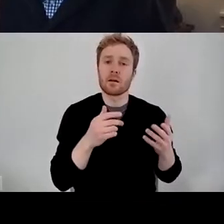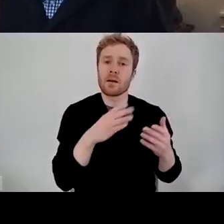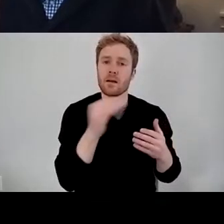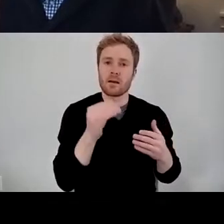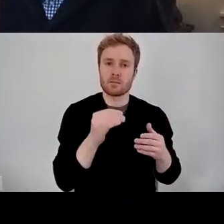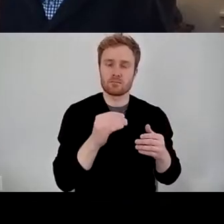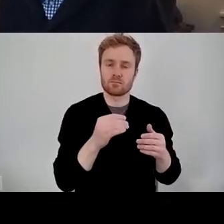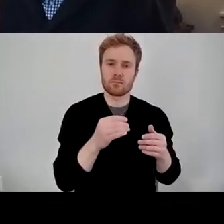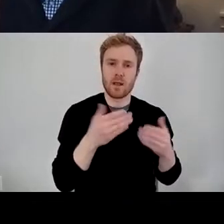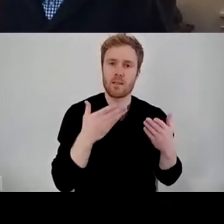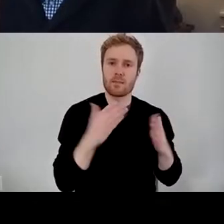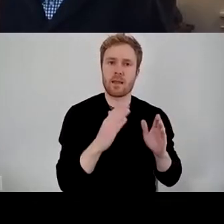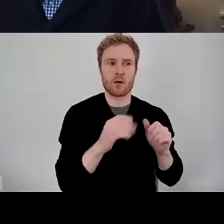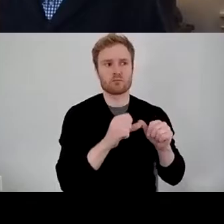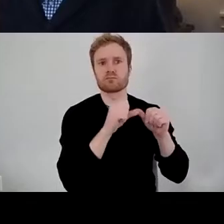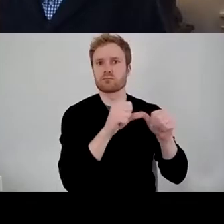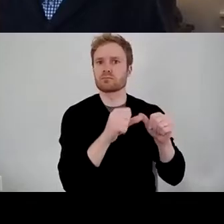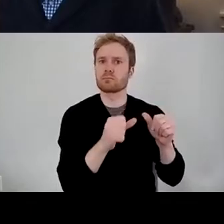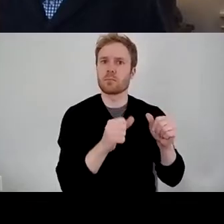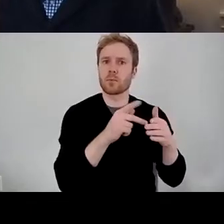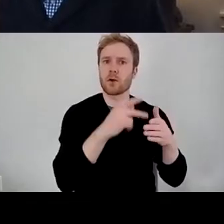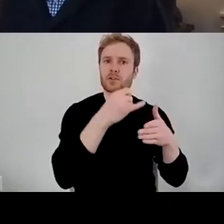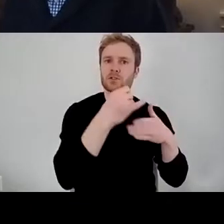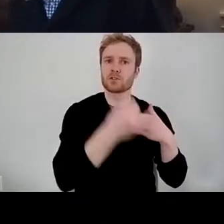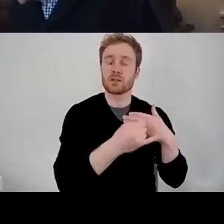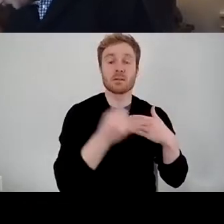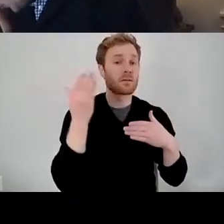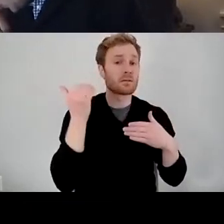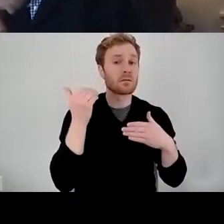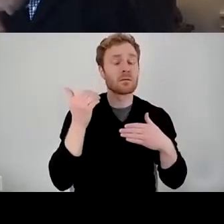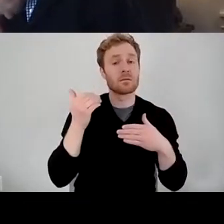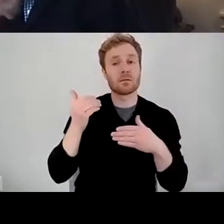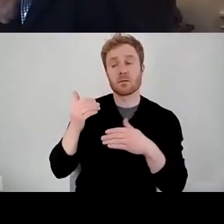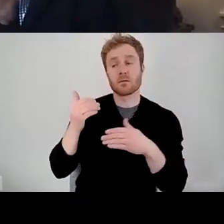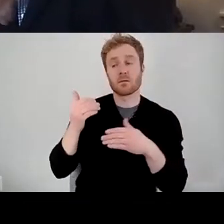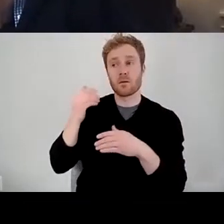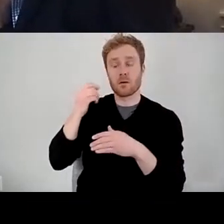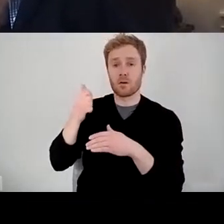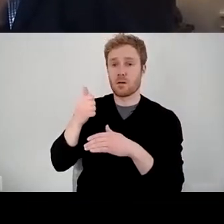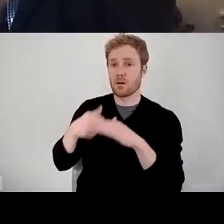assets, including infrastructure, buildings, and land as needed by